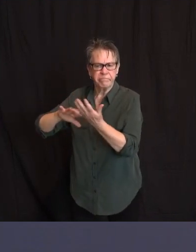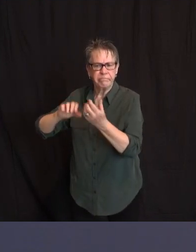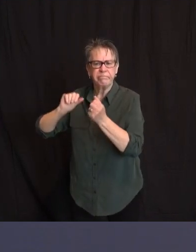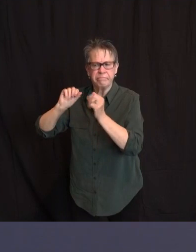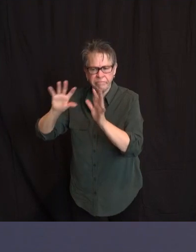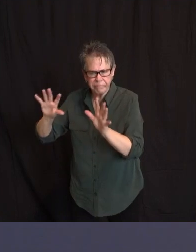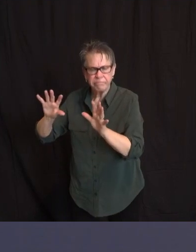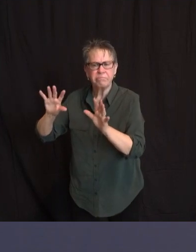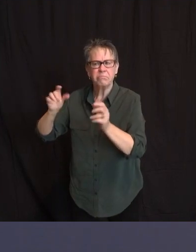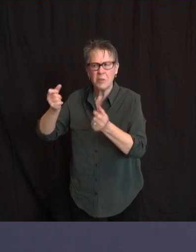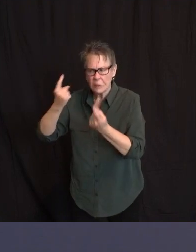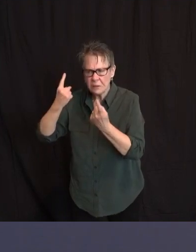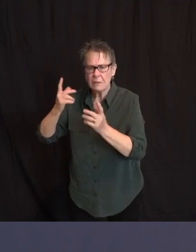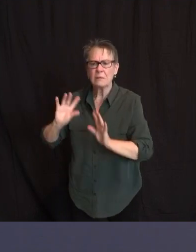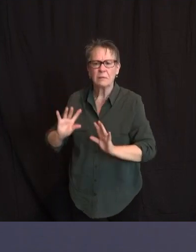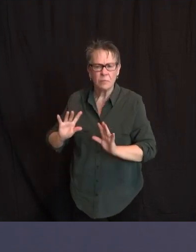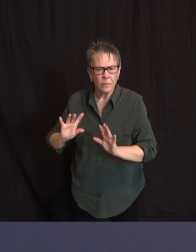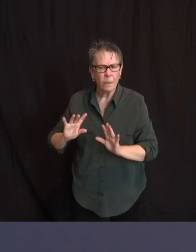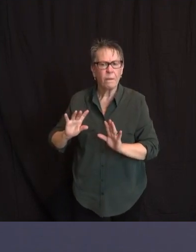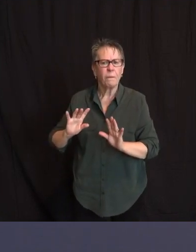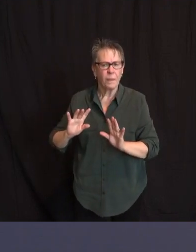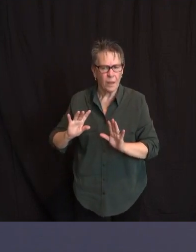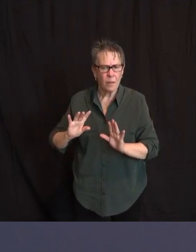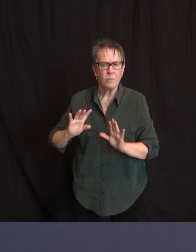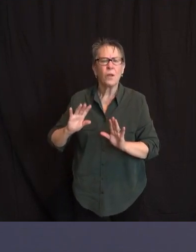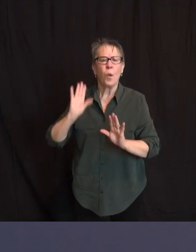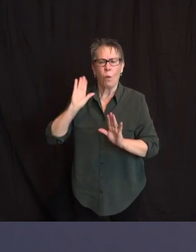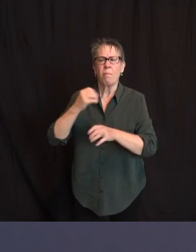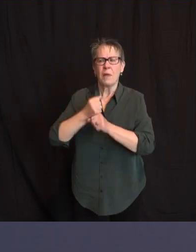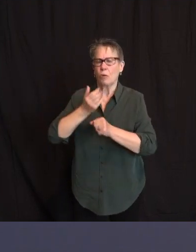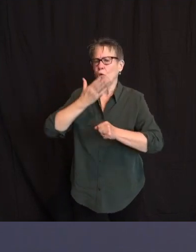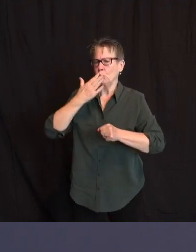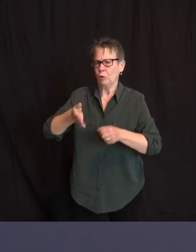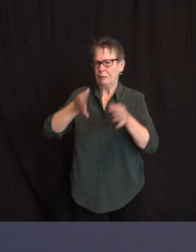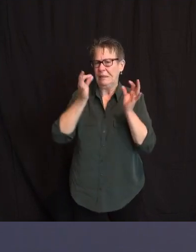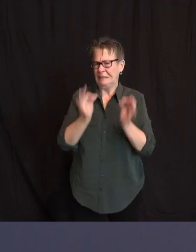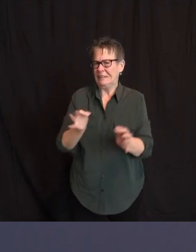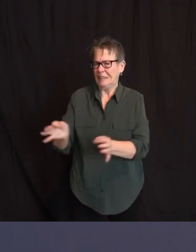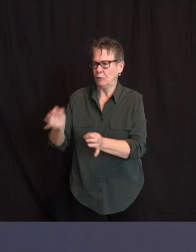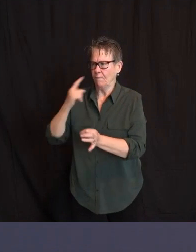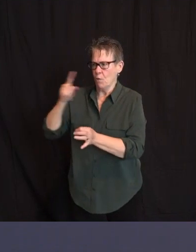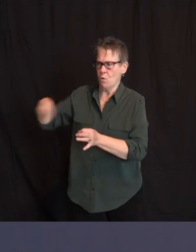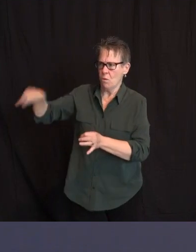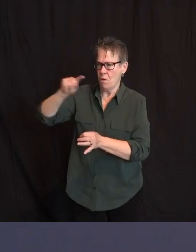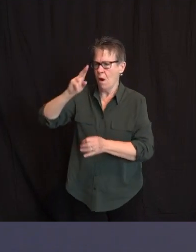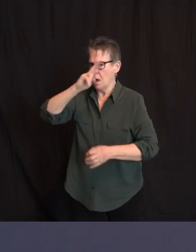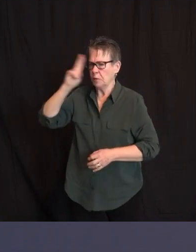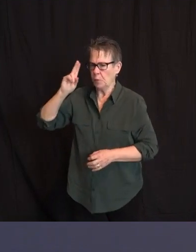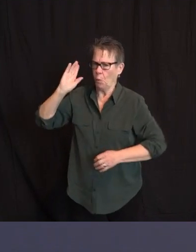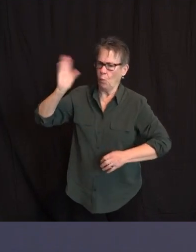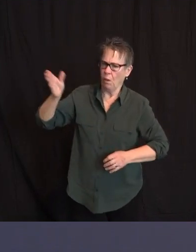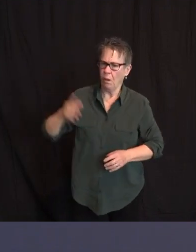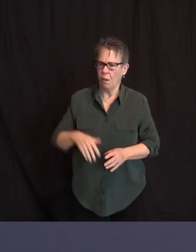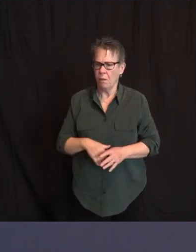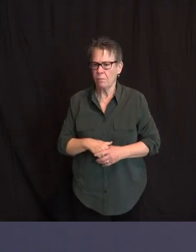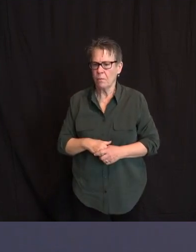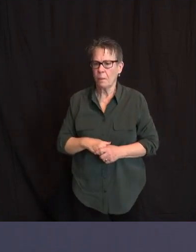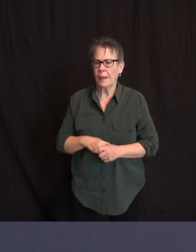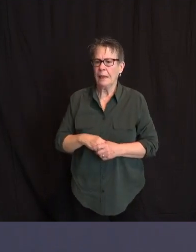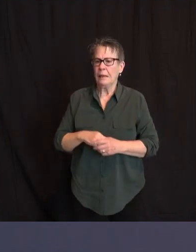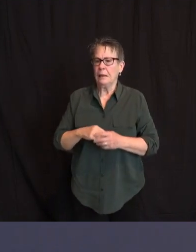majority, I think, will be good. Will we make some difficult and maybe some not so good ones? That will happen as well. And perhaps that's